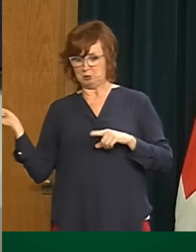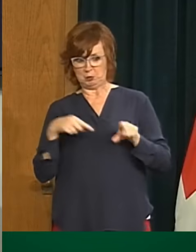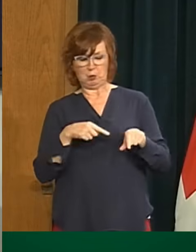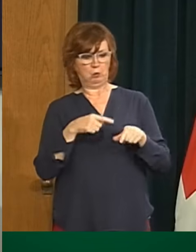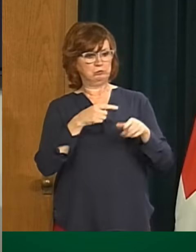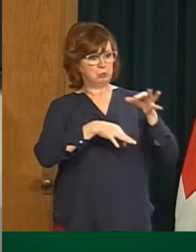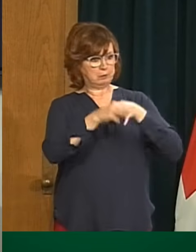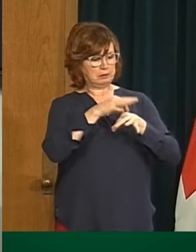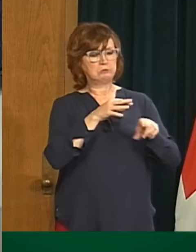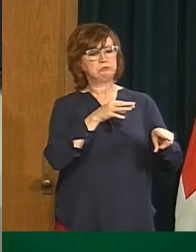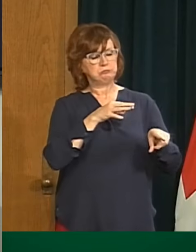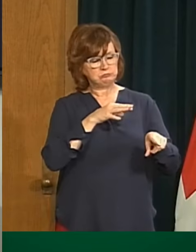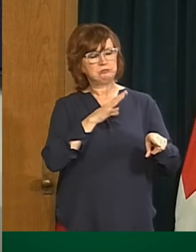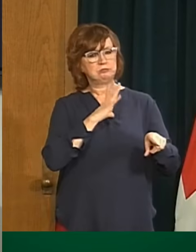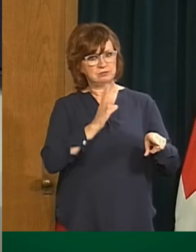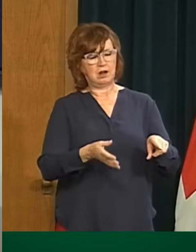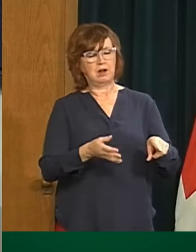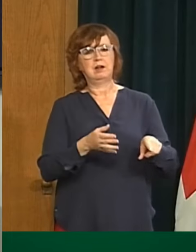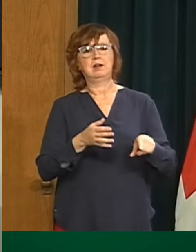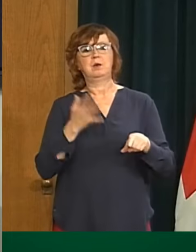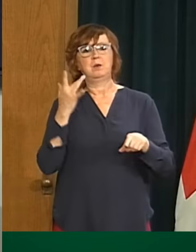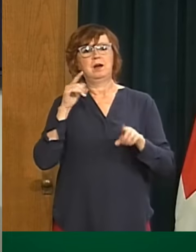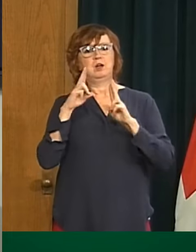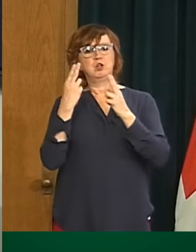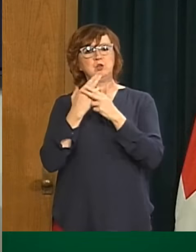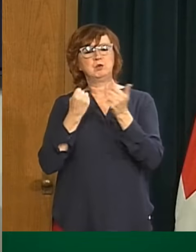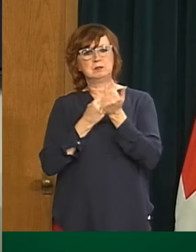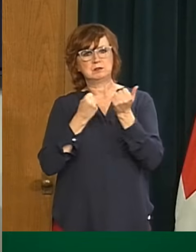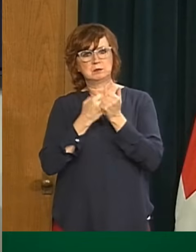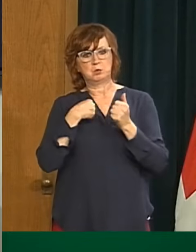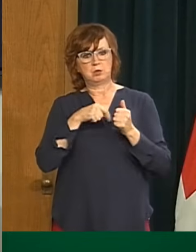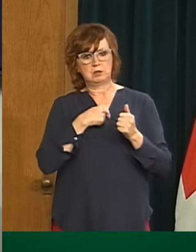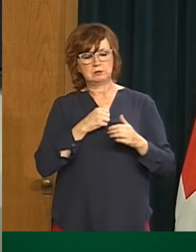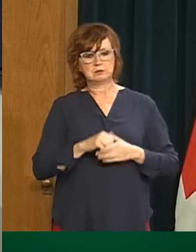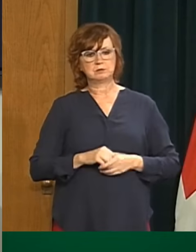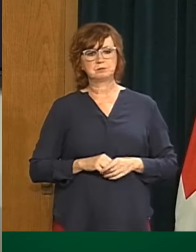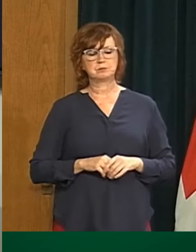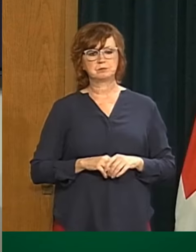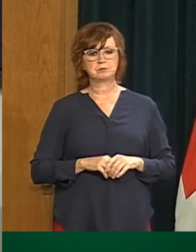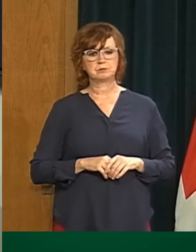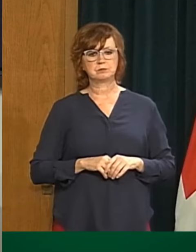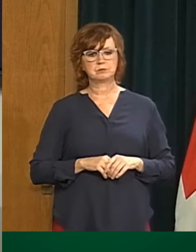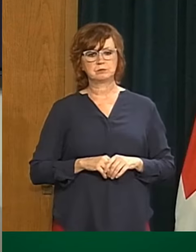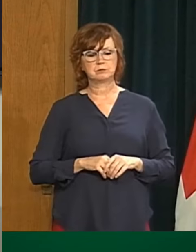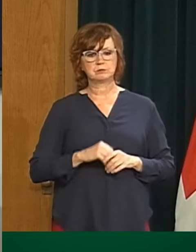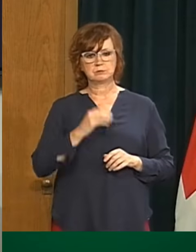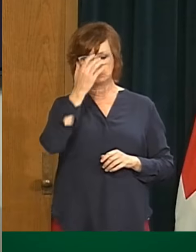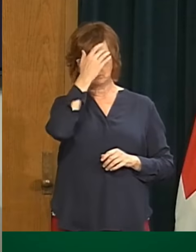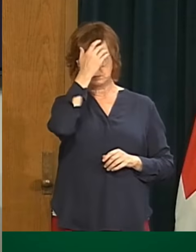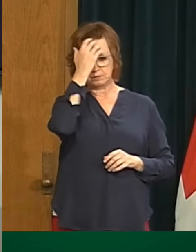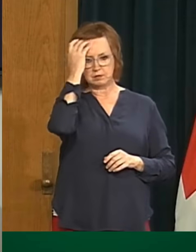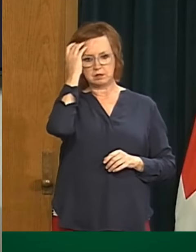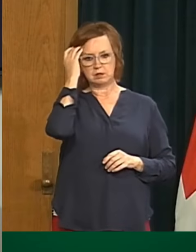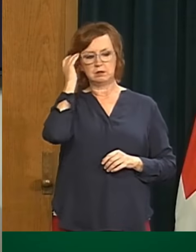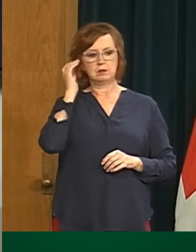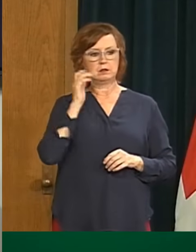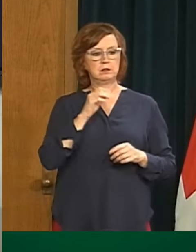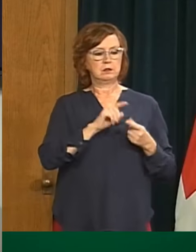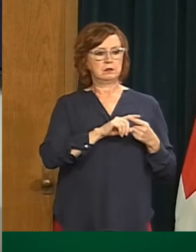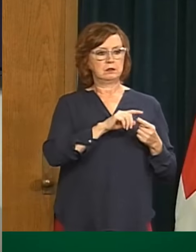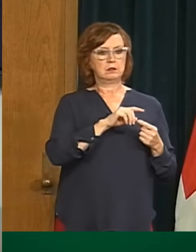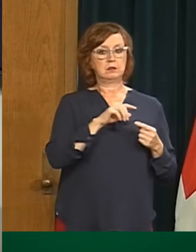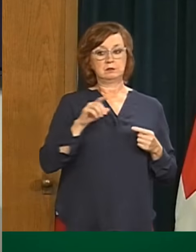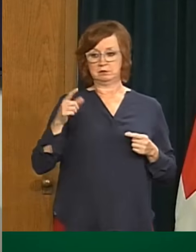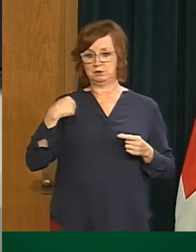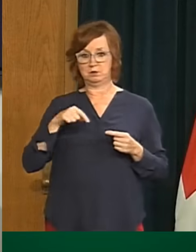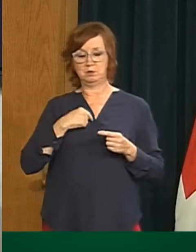in particular with the Loche situation, we did a call out for support to Loche, where we had 100 folks respond. We have sent